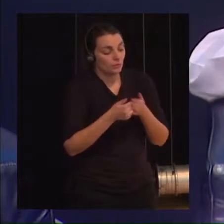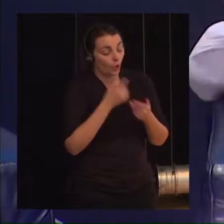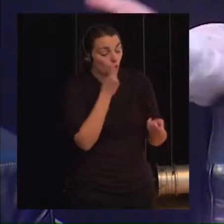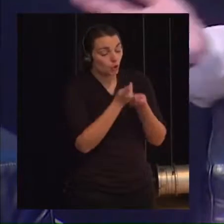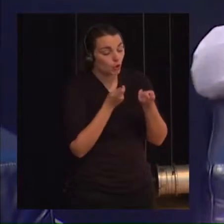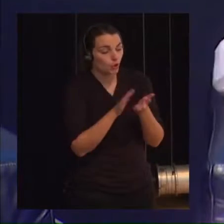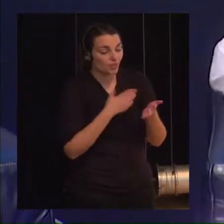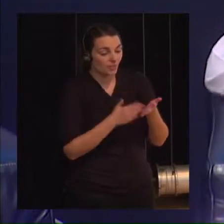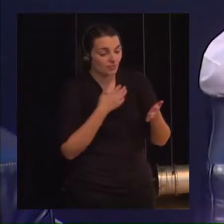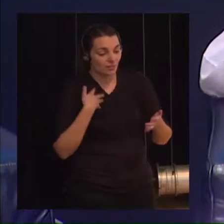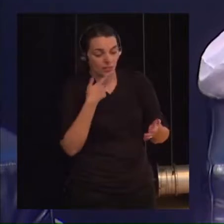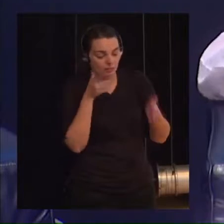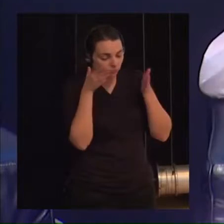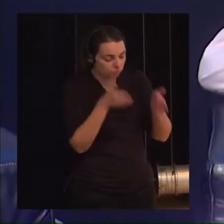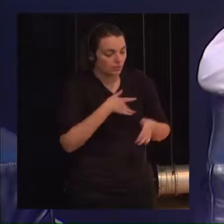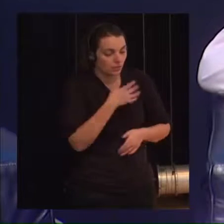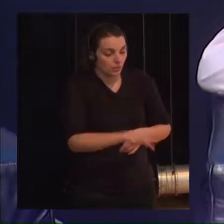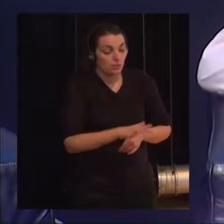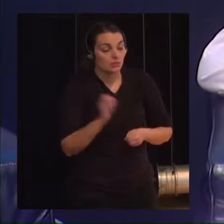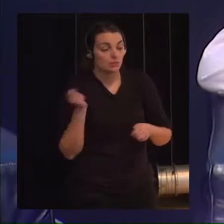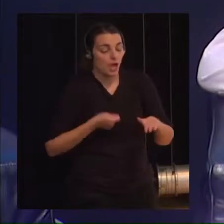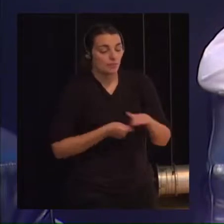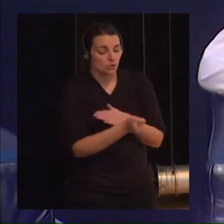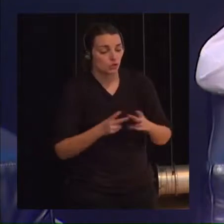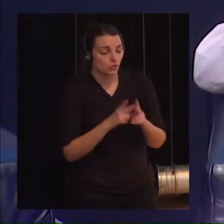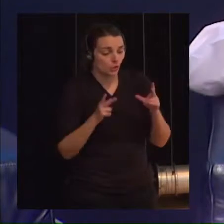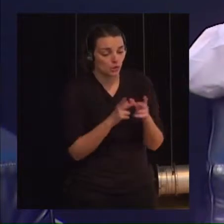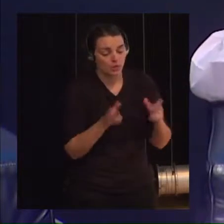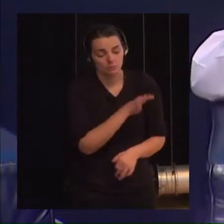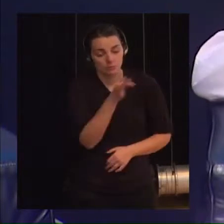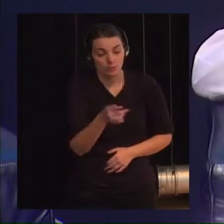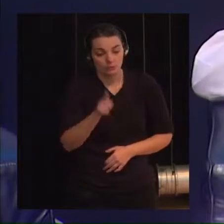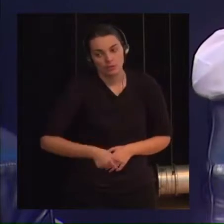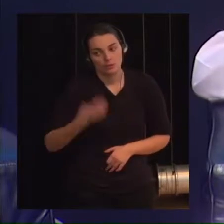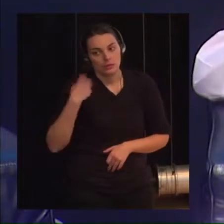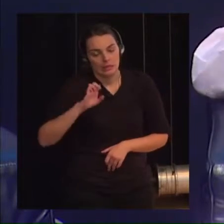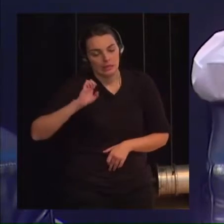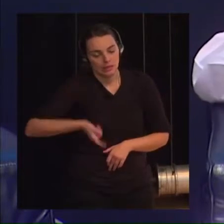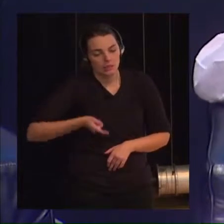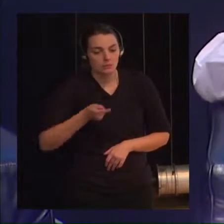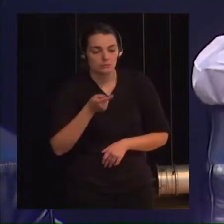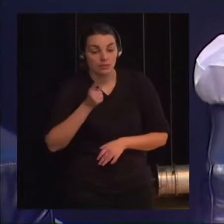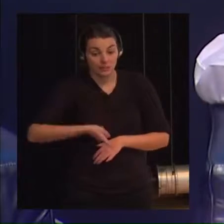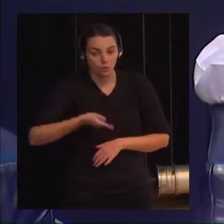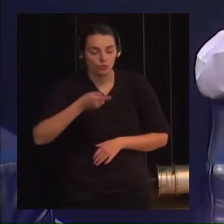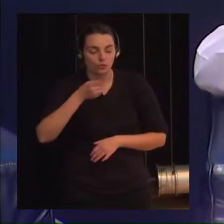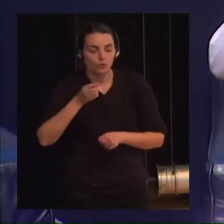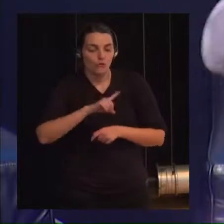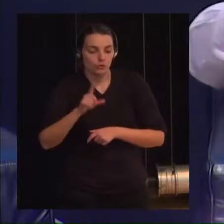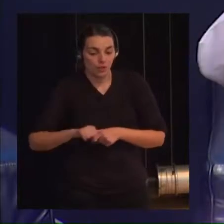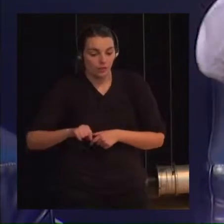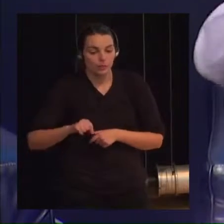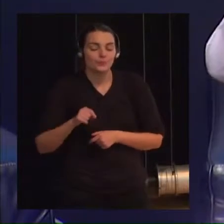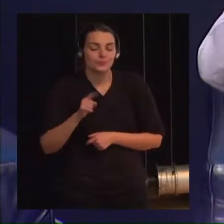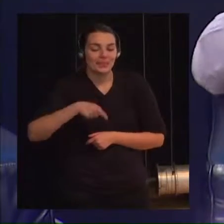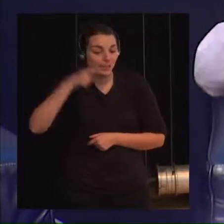and also, as you said, Gonzalo, as a former director of a family foundation in London. So my observations might be different to, say, a journalist